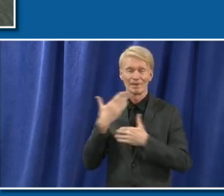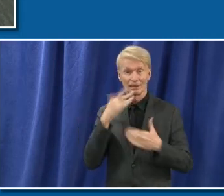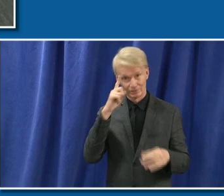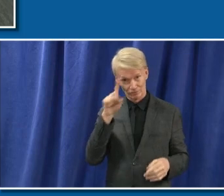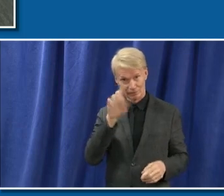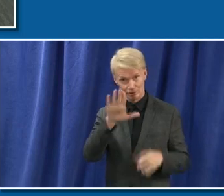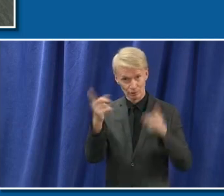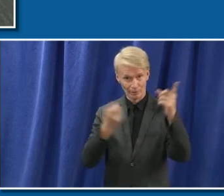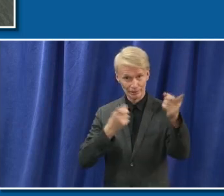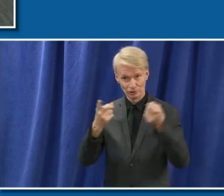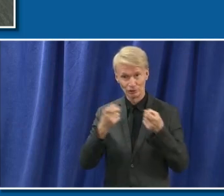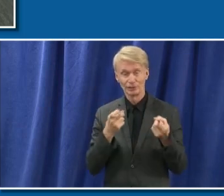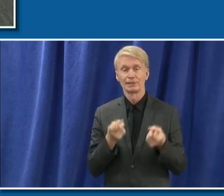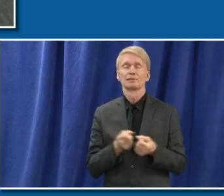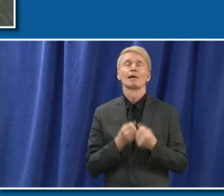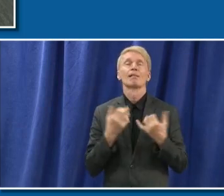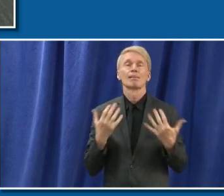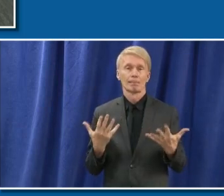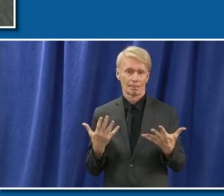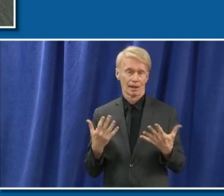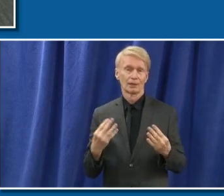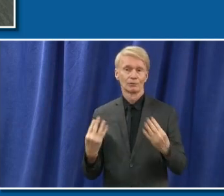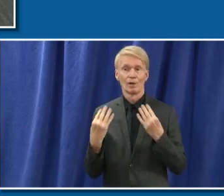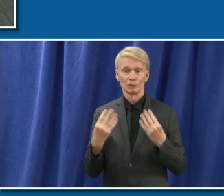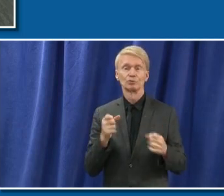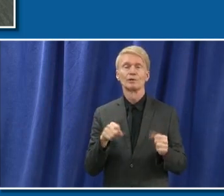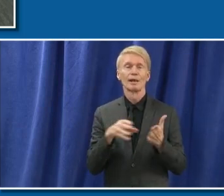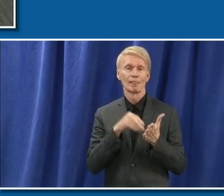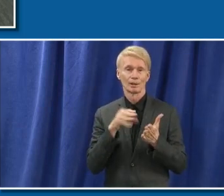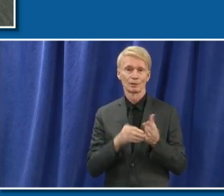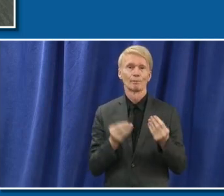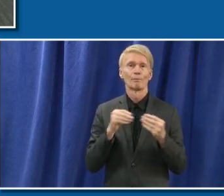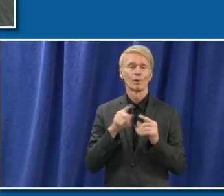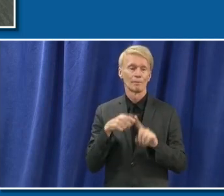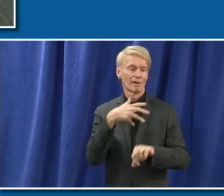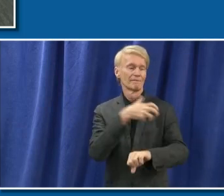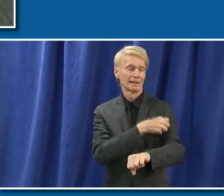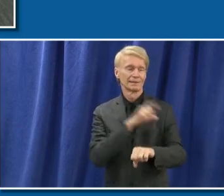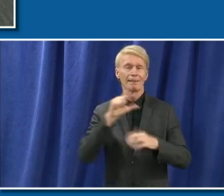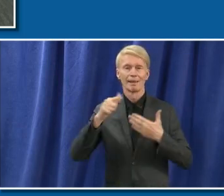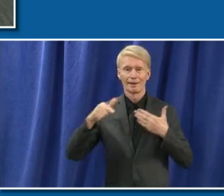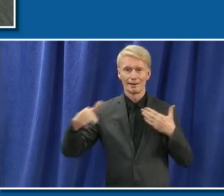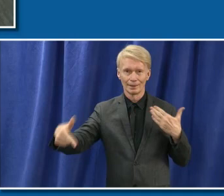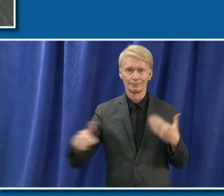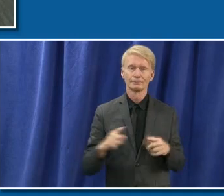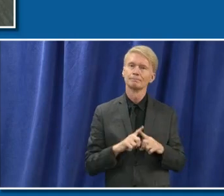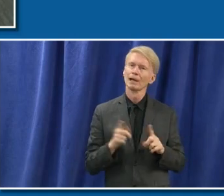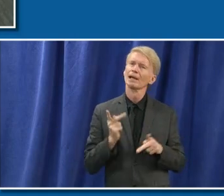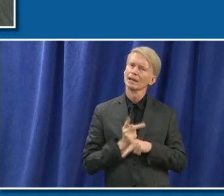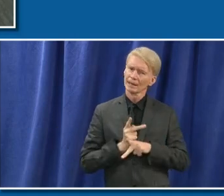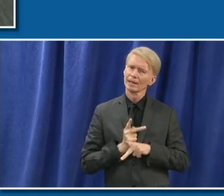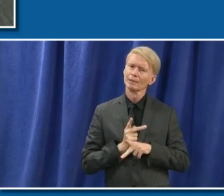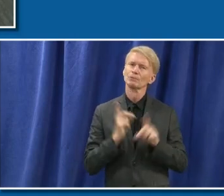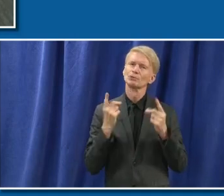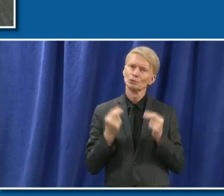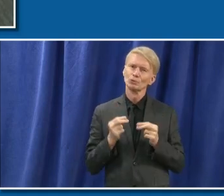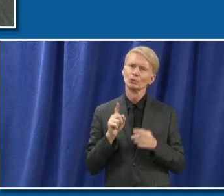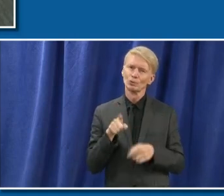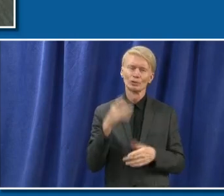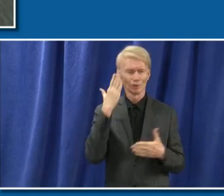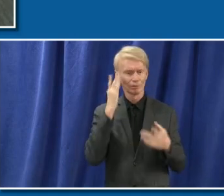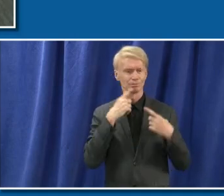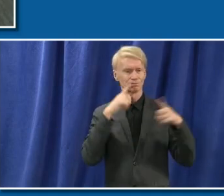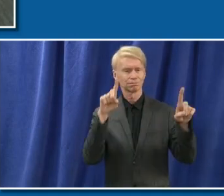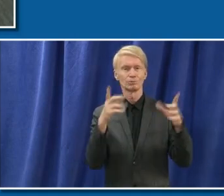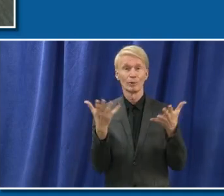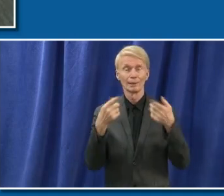tuning in. There will be lots more opportunities to learn about vaccines. And in the meantime, please keep doing the things that you know work.